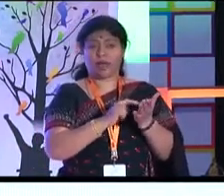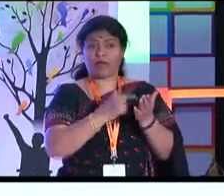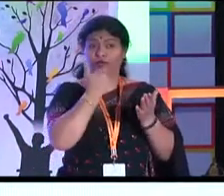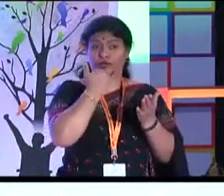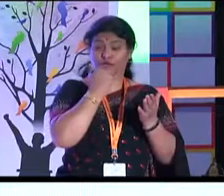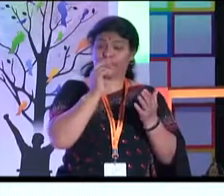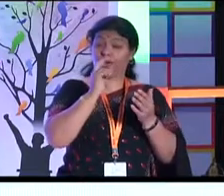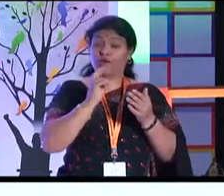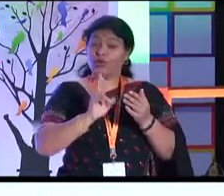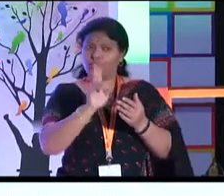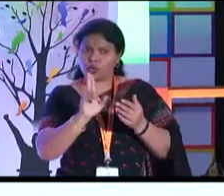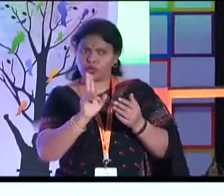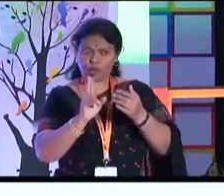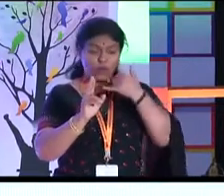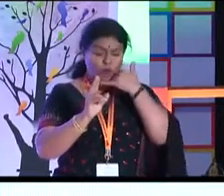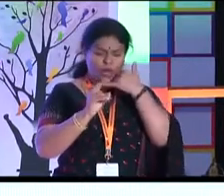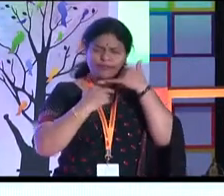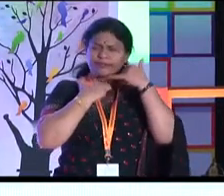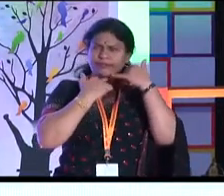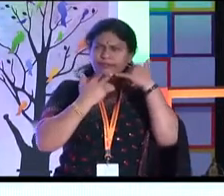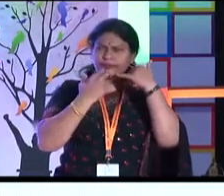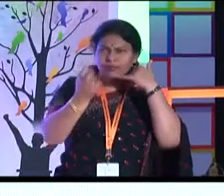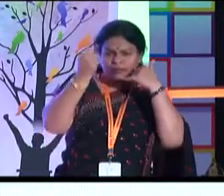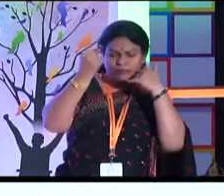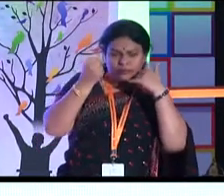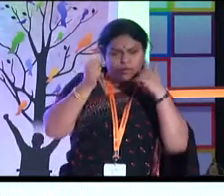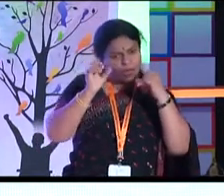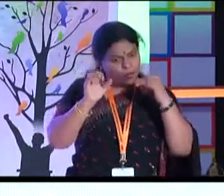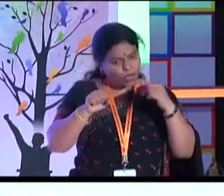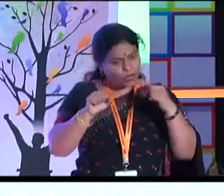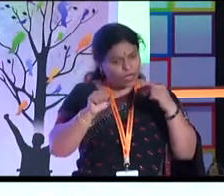use voice recognition. You can